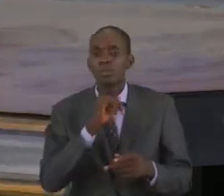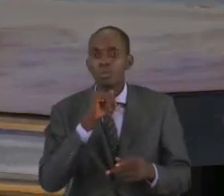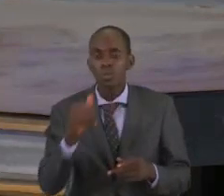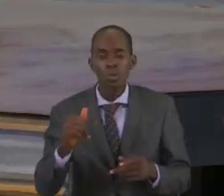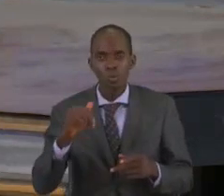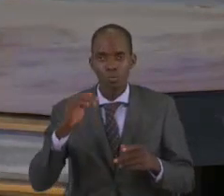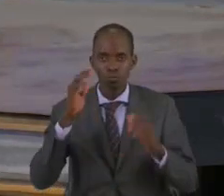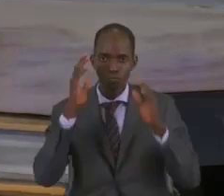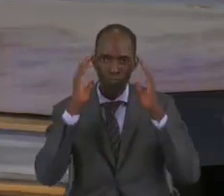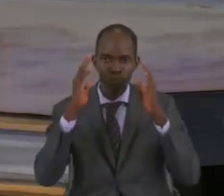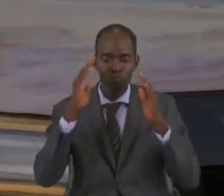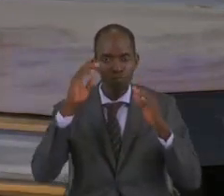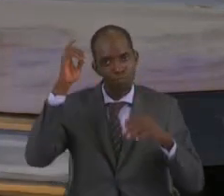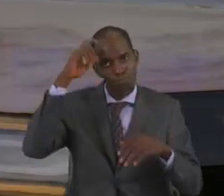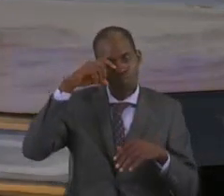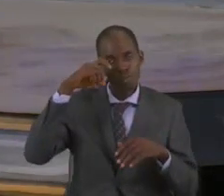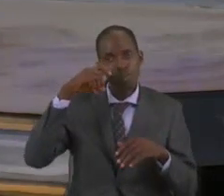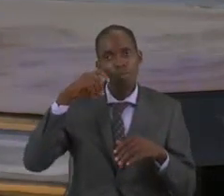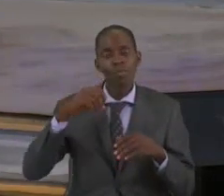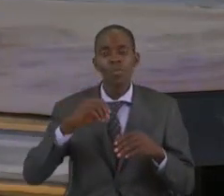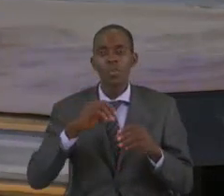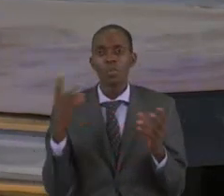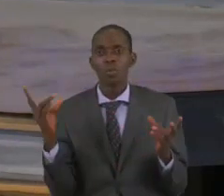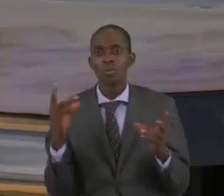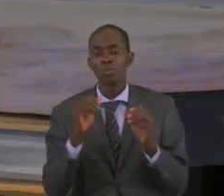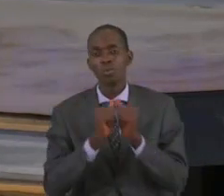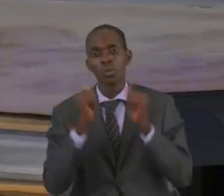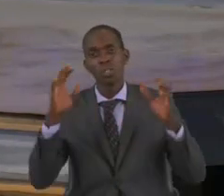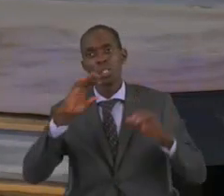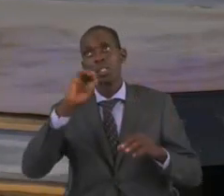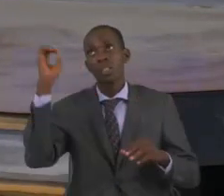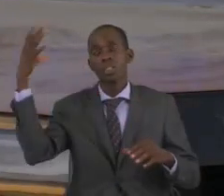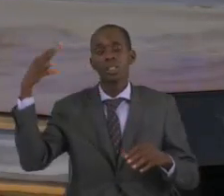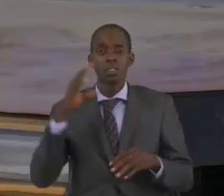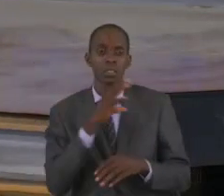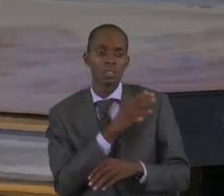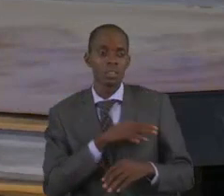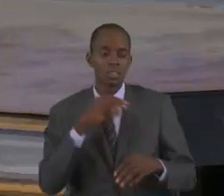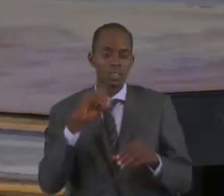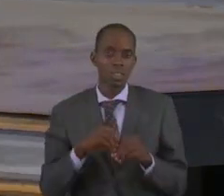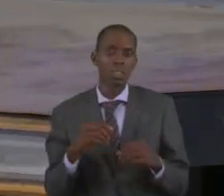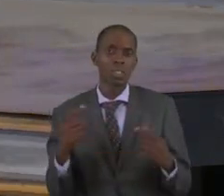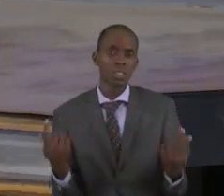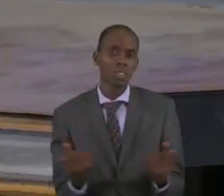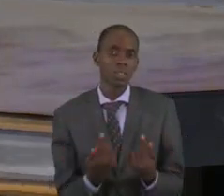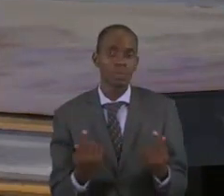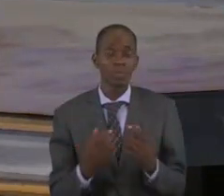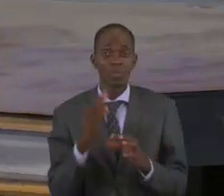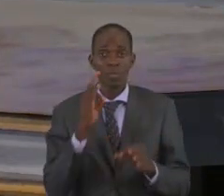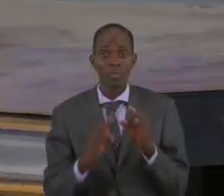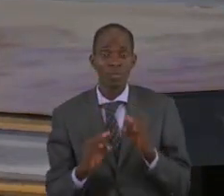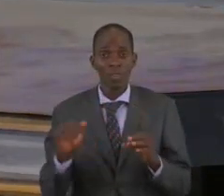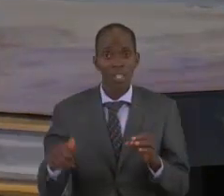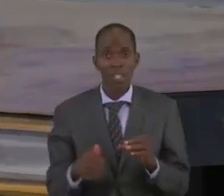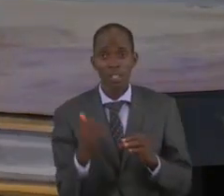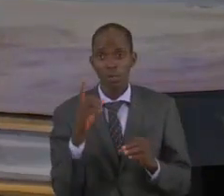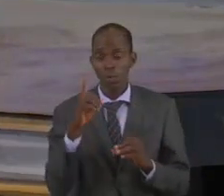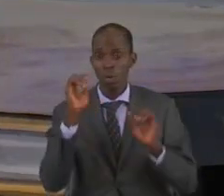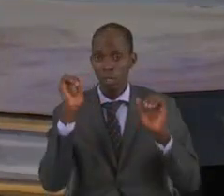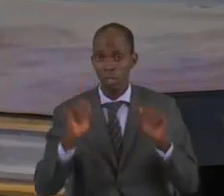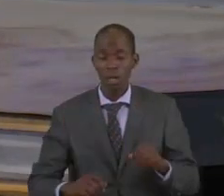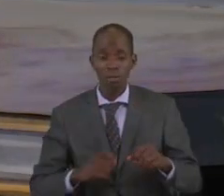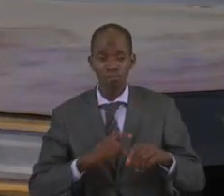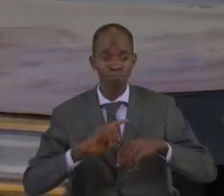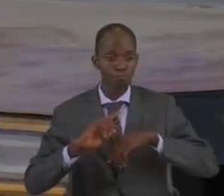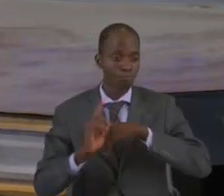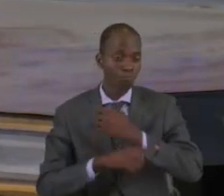Insensitive, religious, graceless character in sin. If anyone can torture,